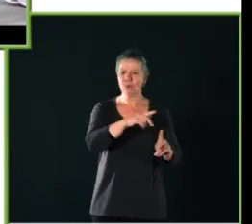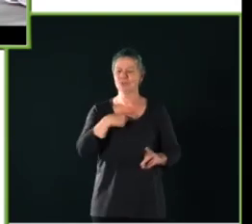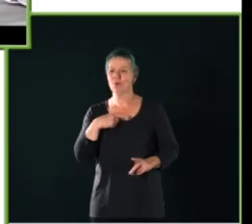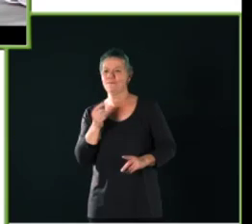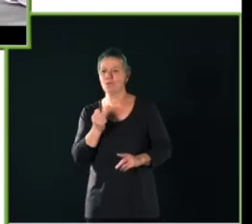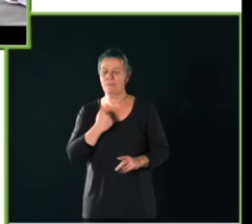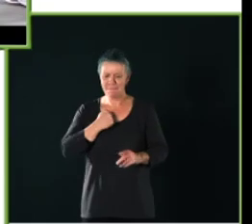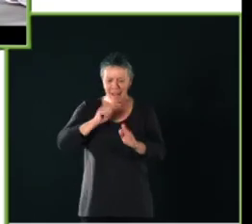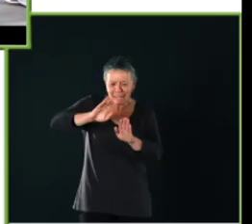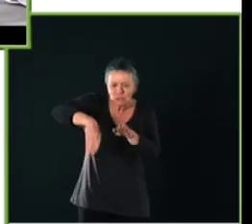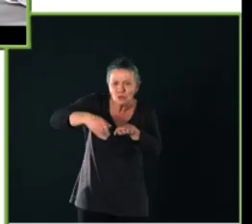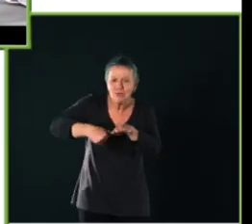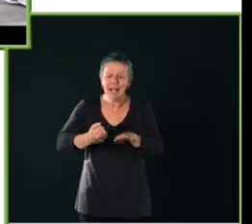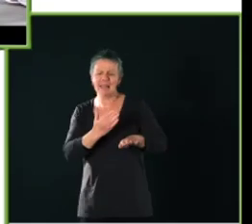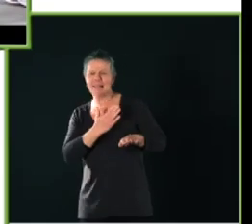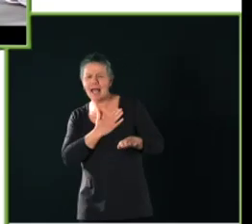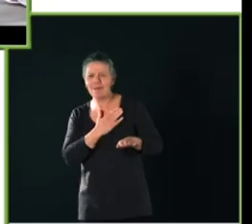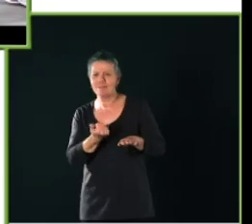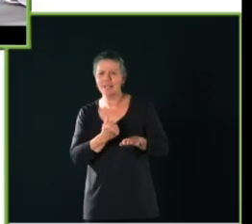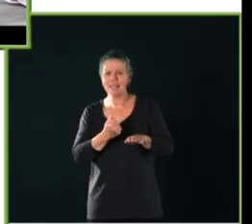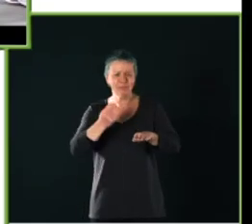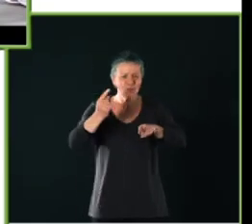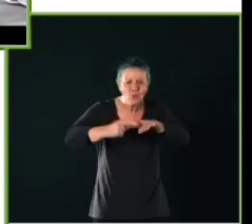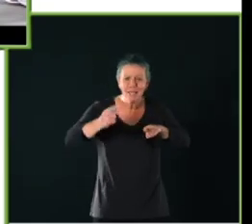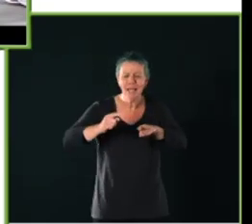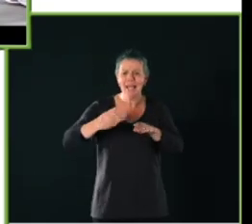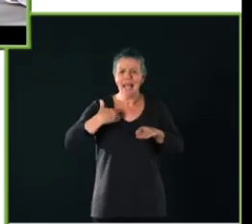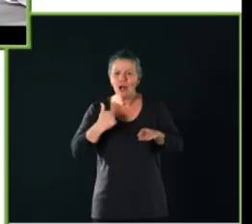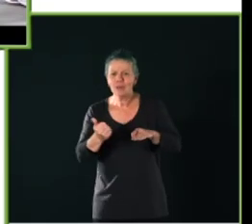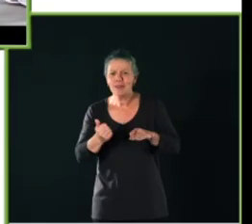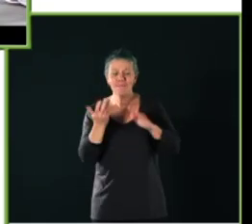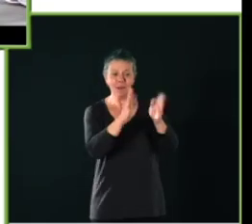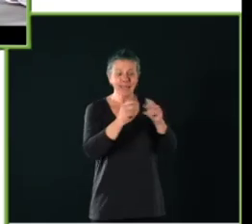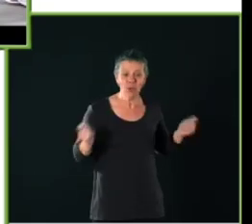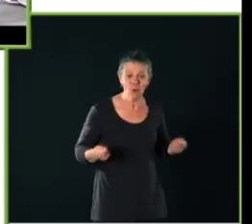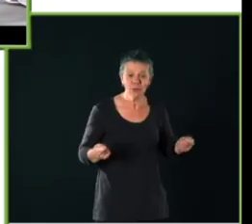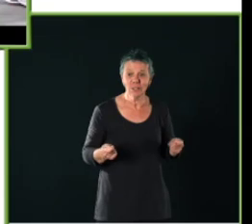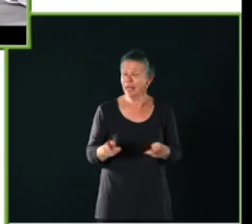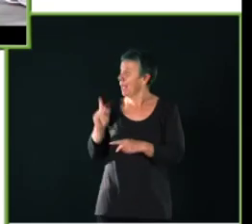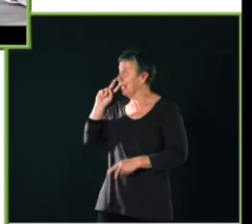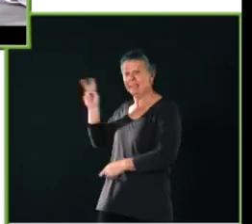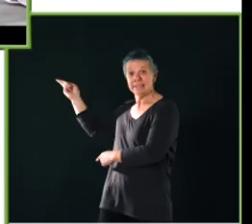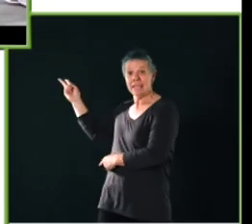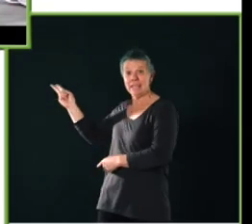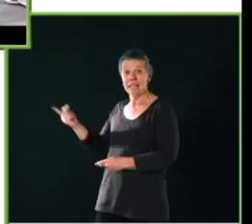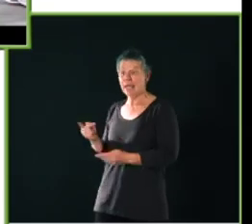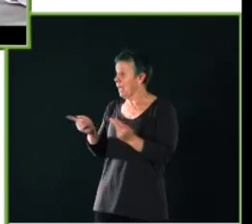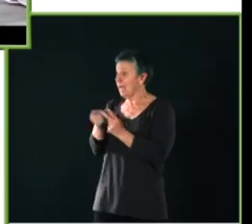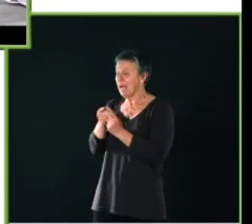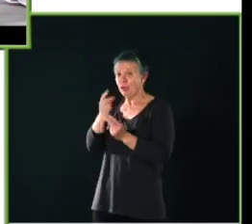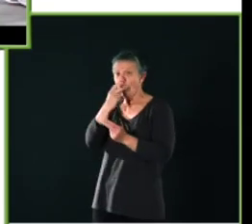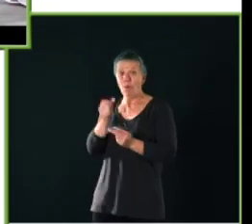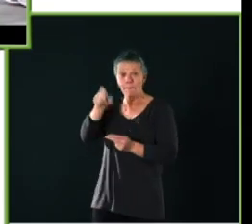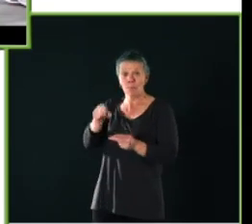It's quick and healthy, and Whangarei is a town where this actually works. And see, I'm not the only oldie who rides a scooter,